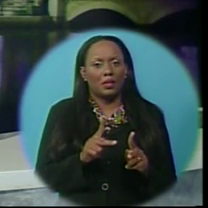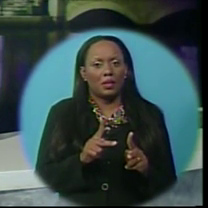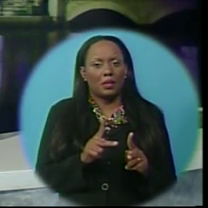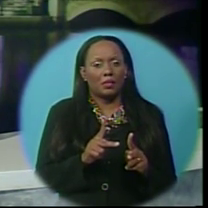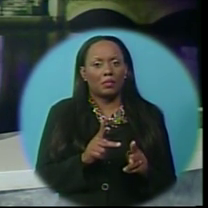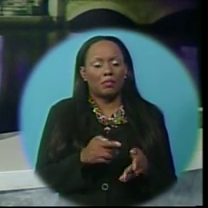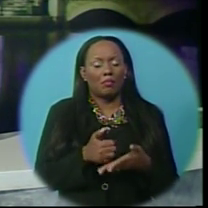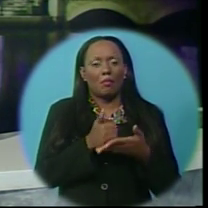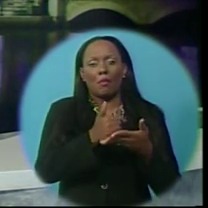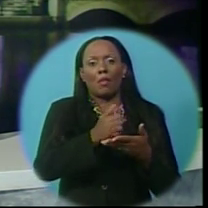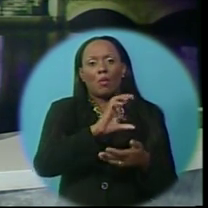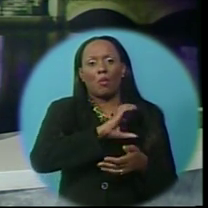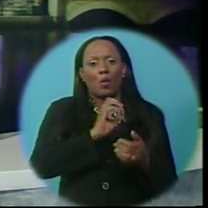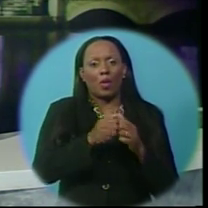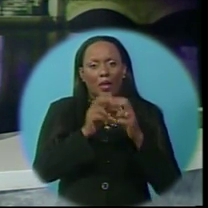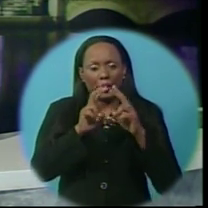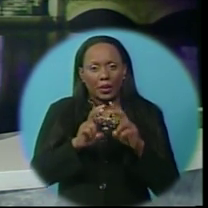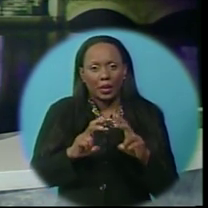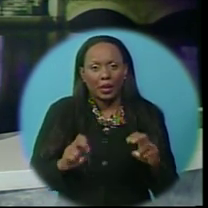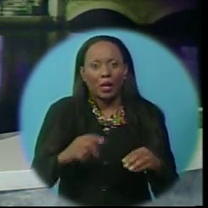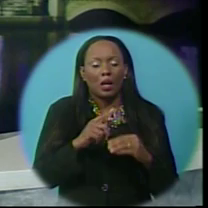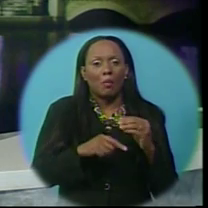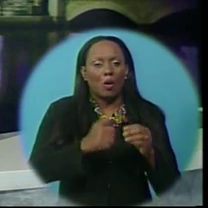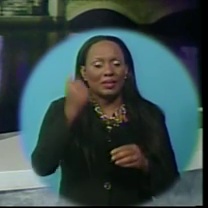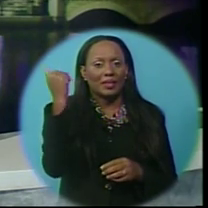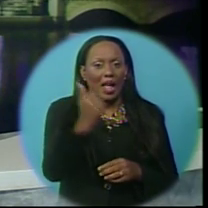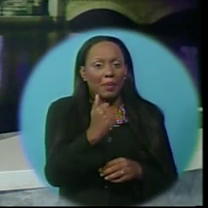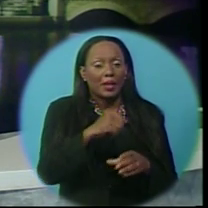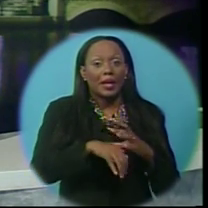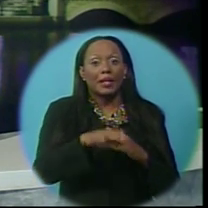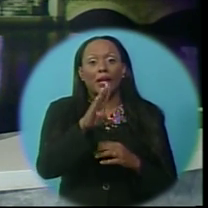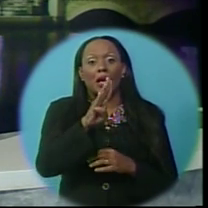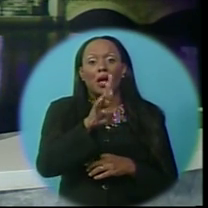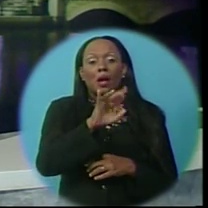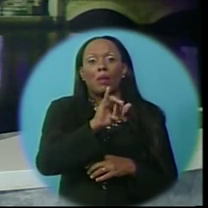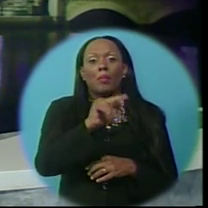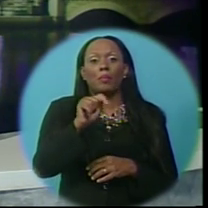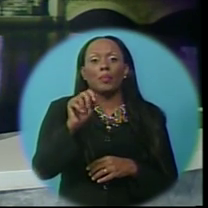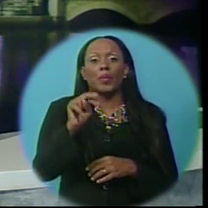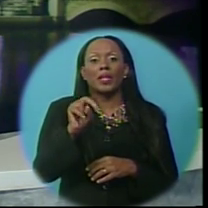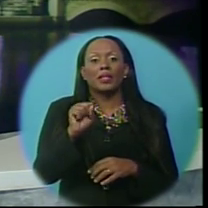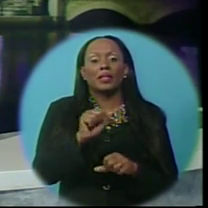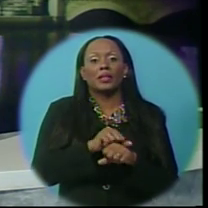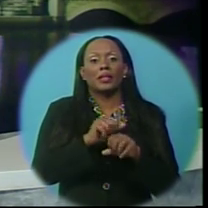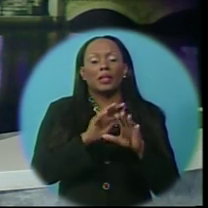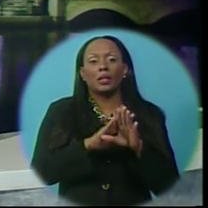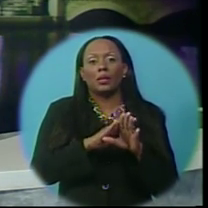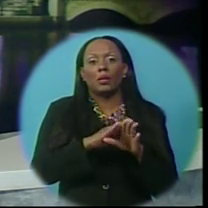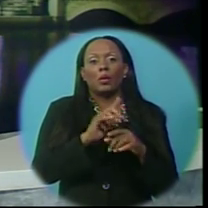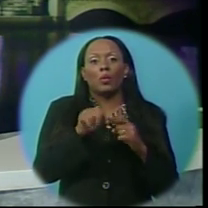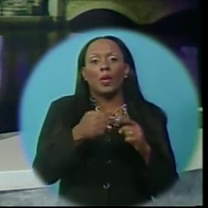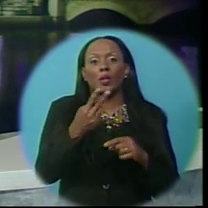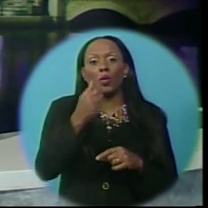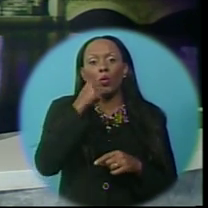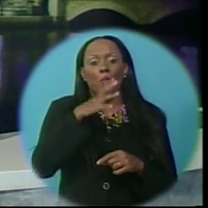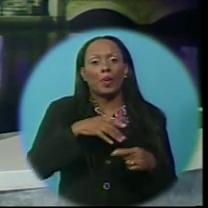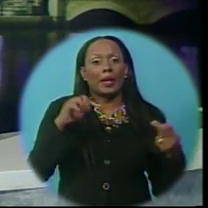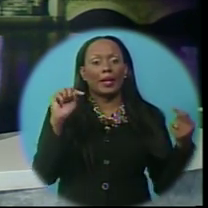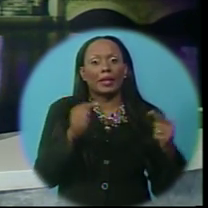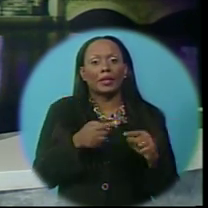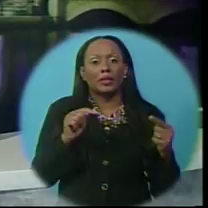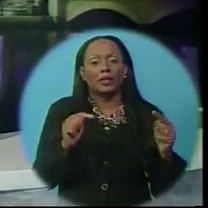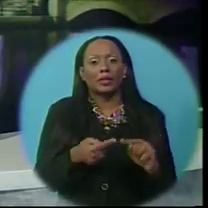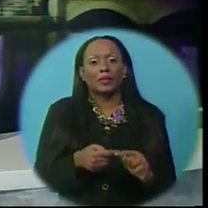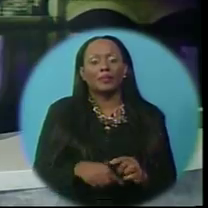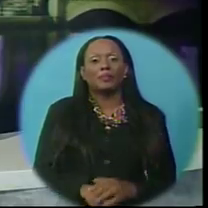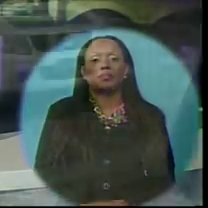assisting lawmen with investigations into a stabbing incident at the Valerie High Rise at Britain's Hill, which has left 2 women injured.